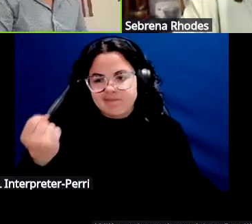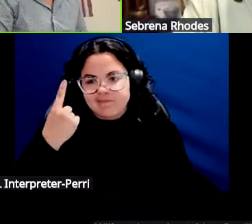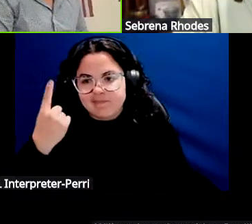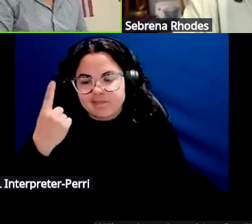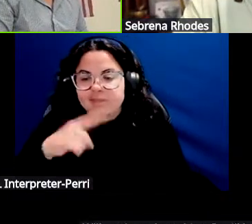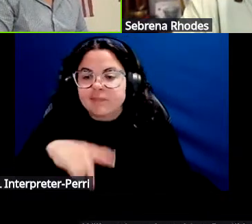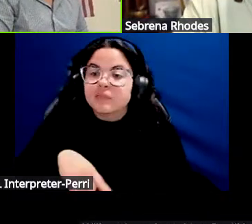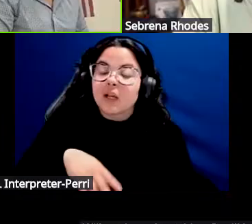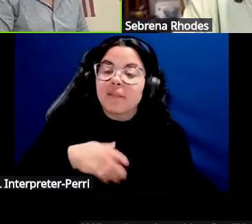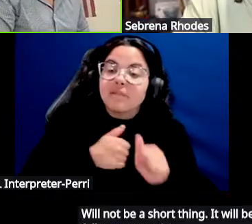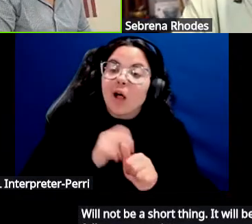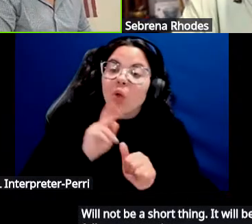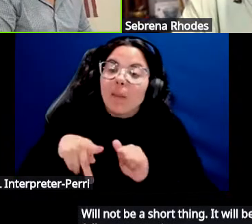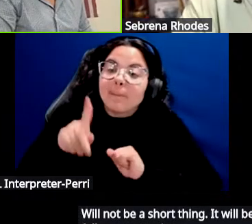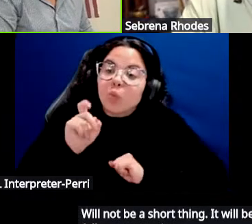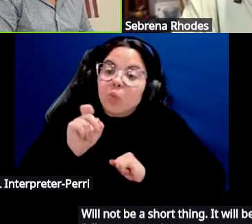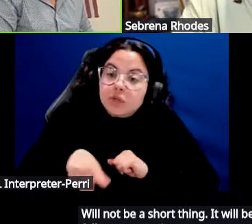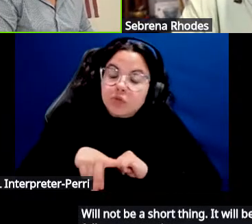follow-up question.